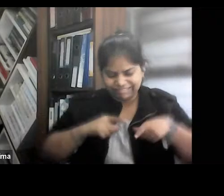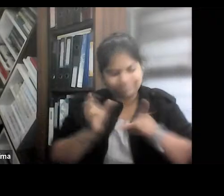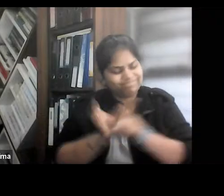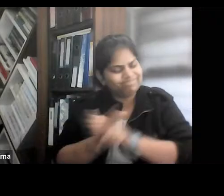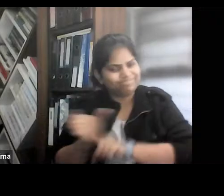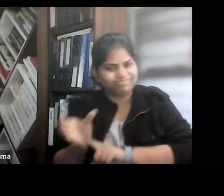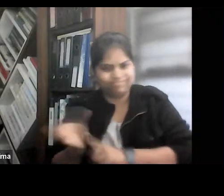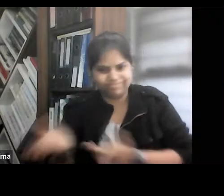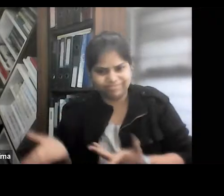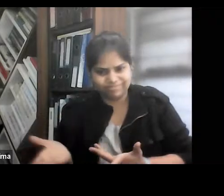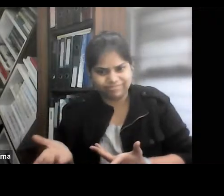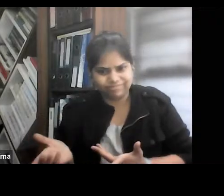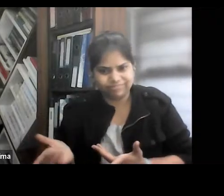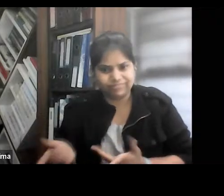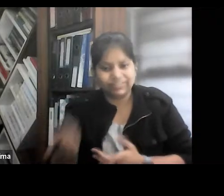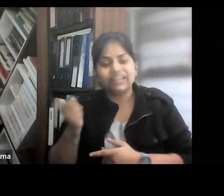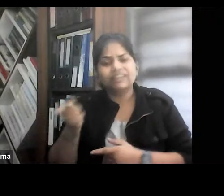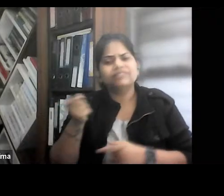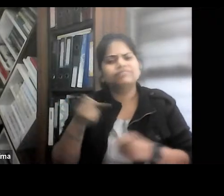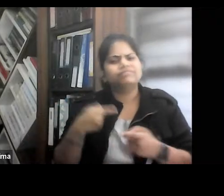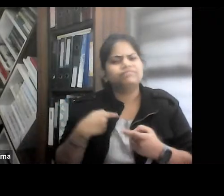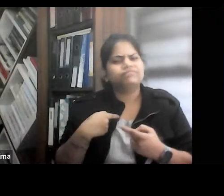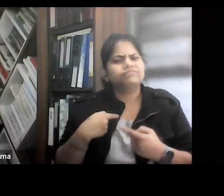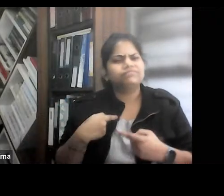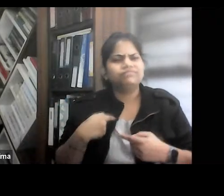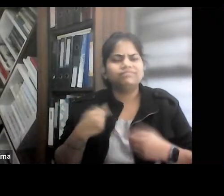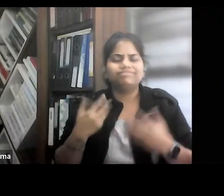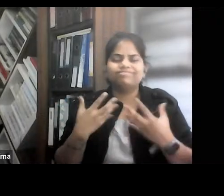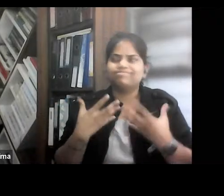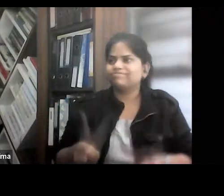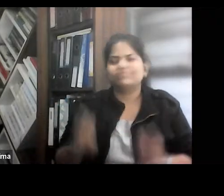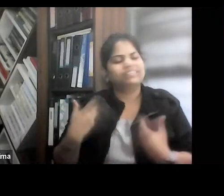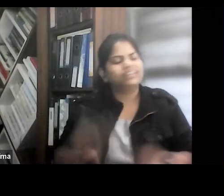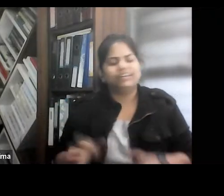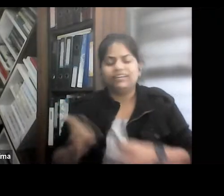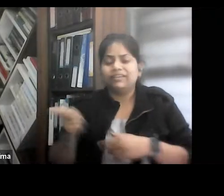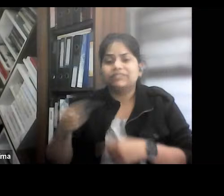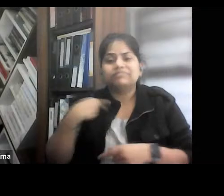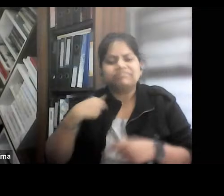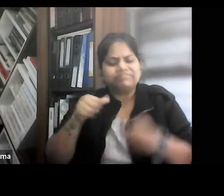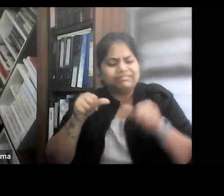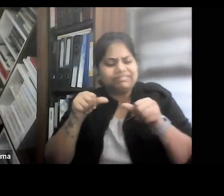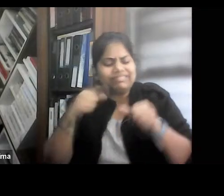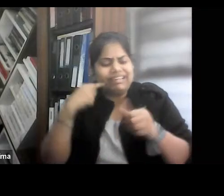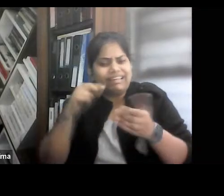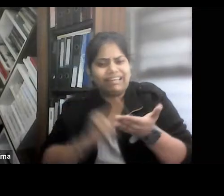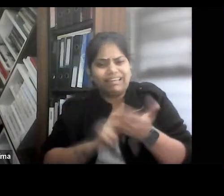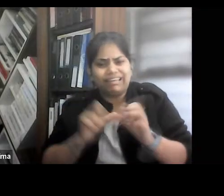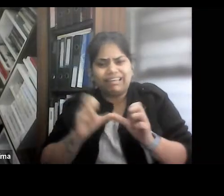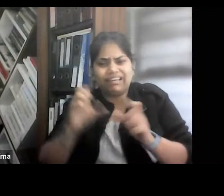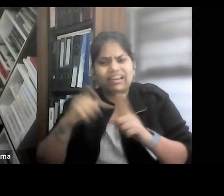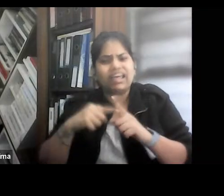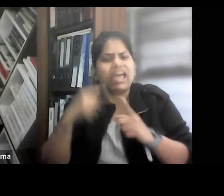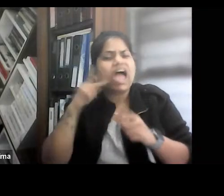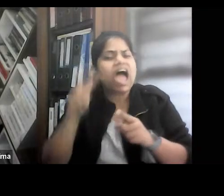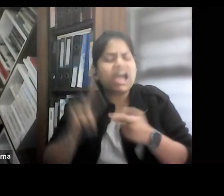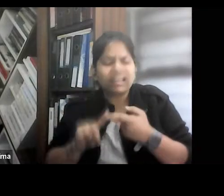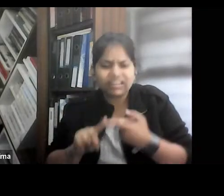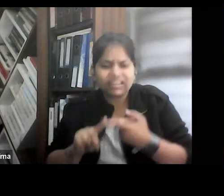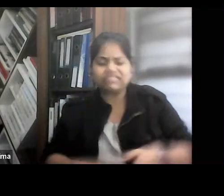are designated as being impotent, inactive, dependent, and